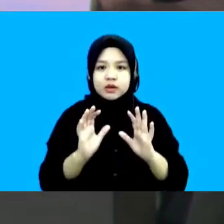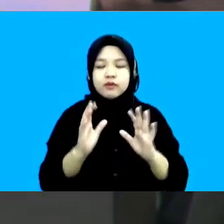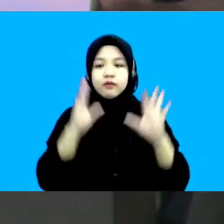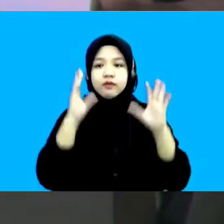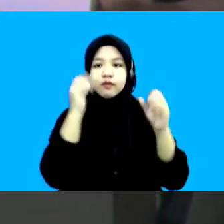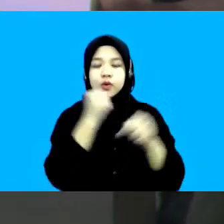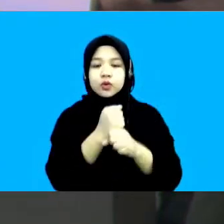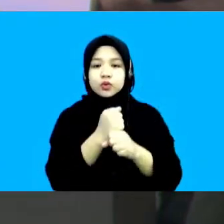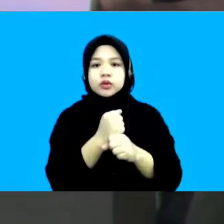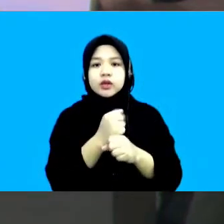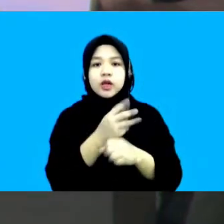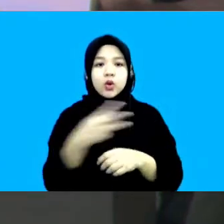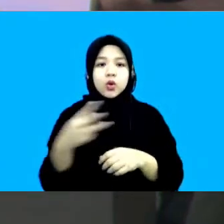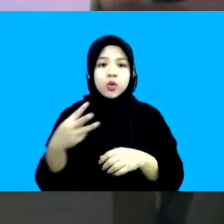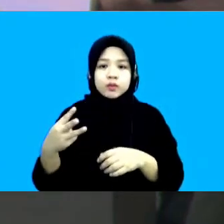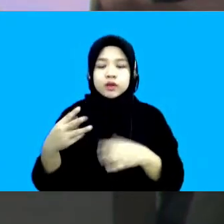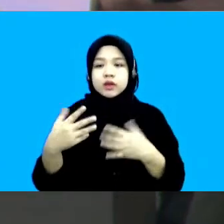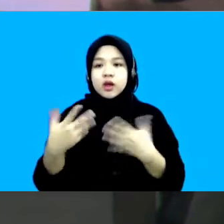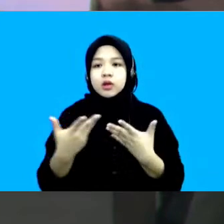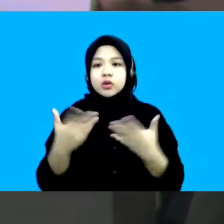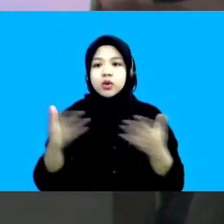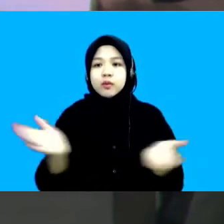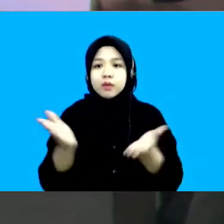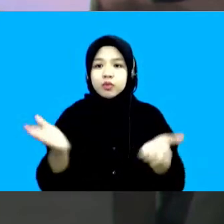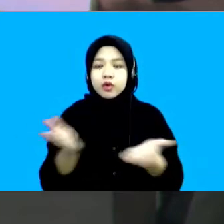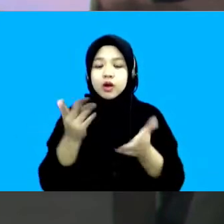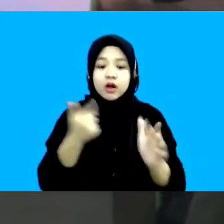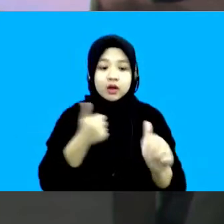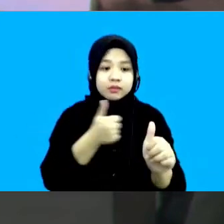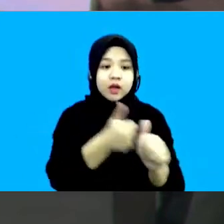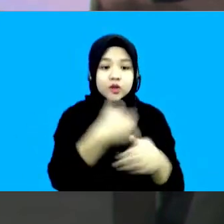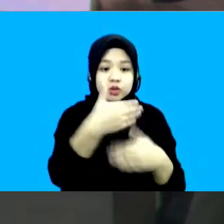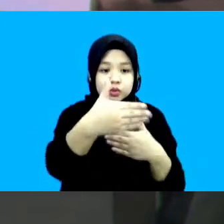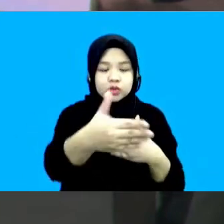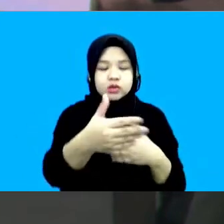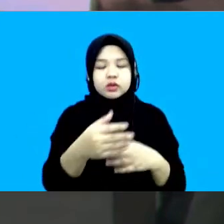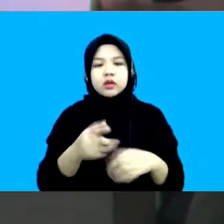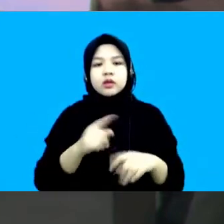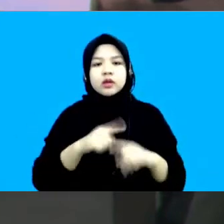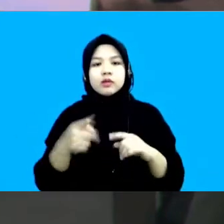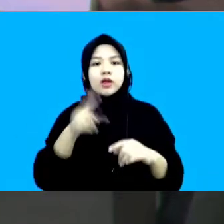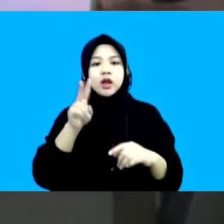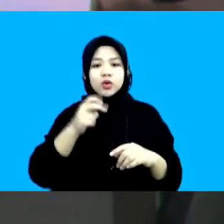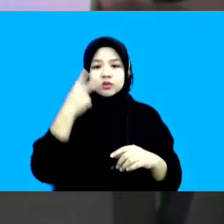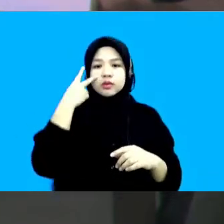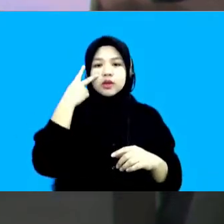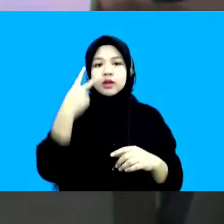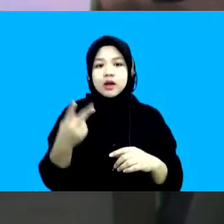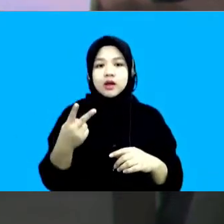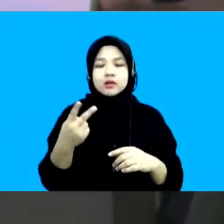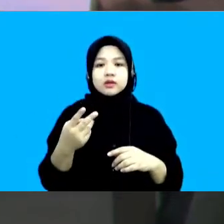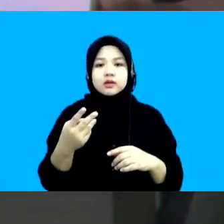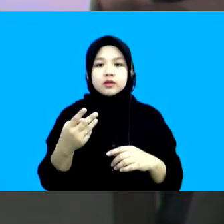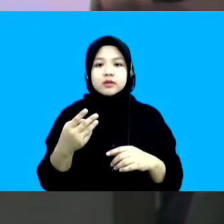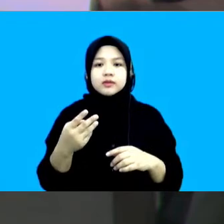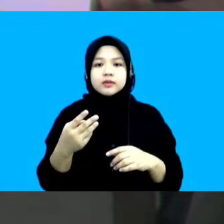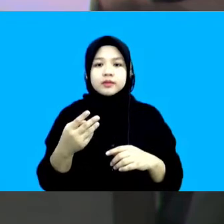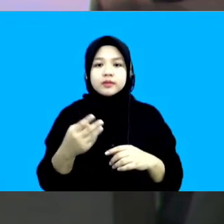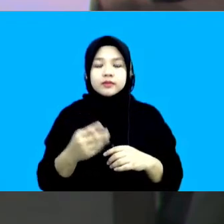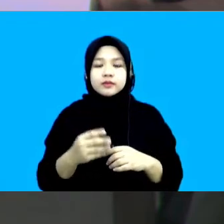focusing using the World Bank definition, the aspiring middle class, not only the poor